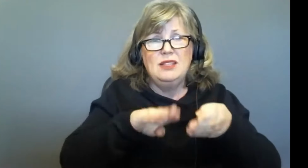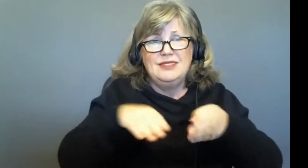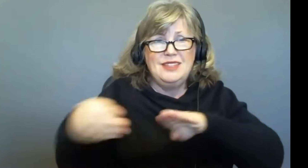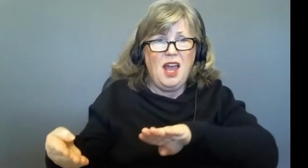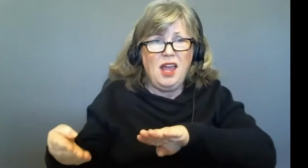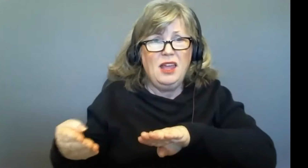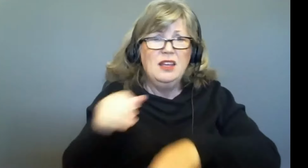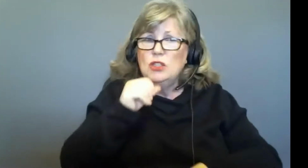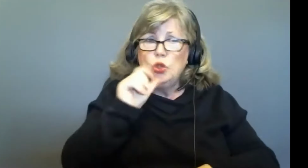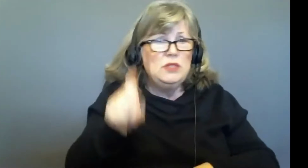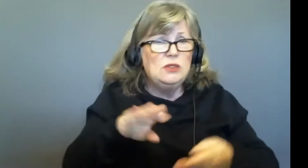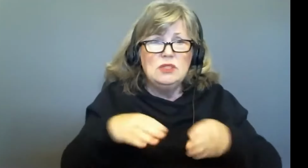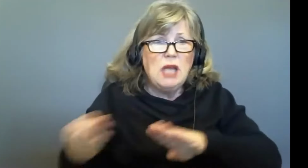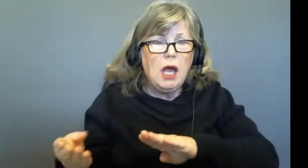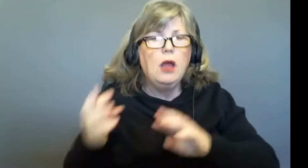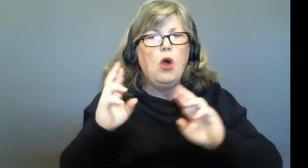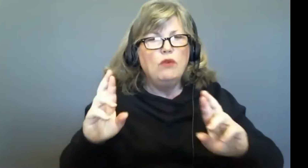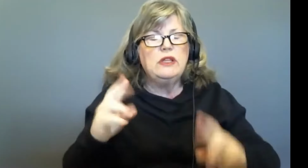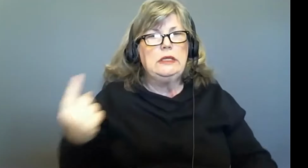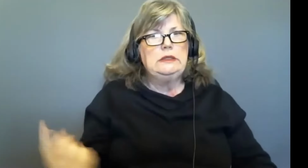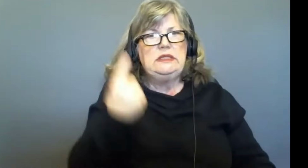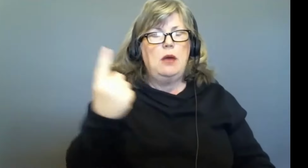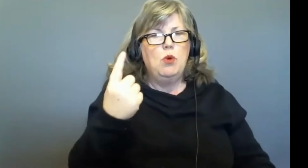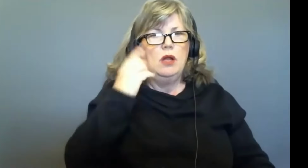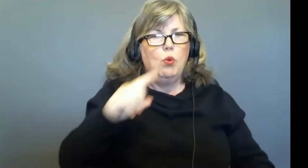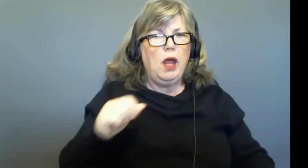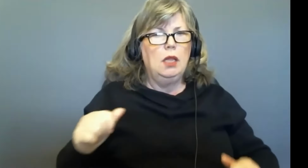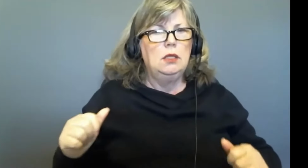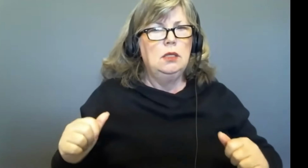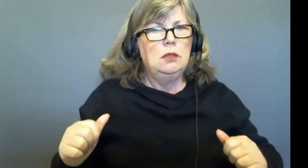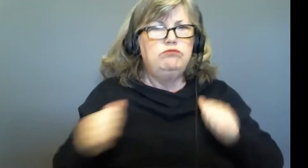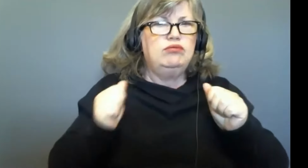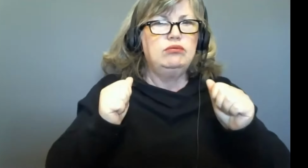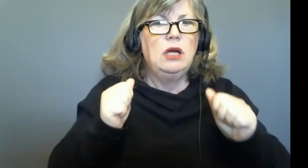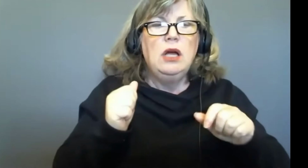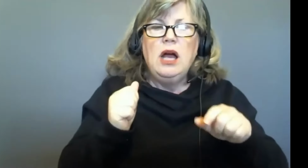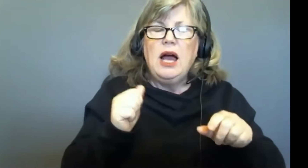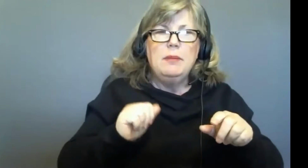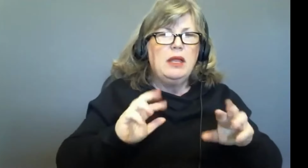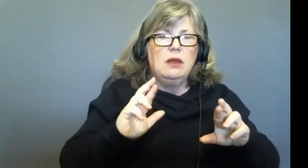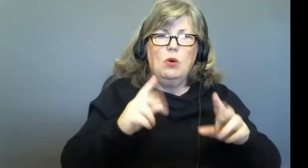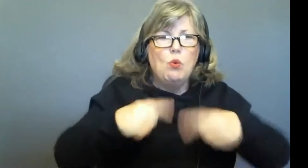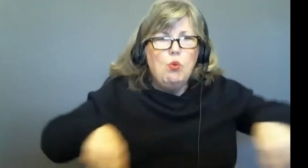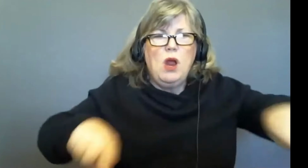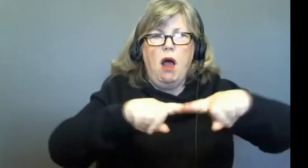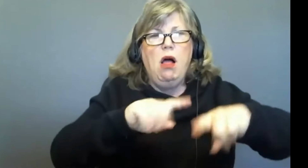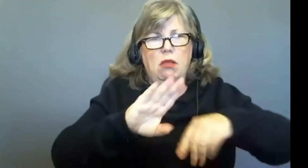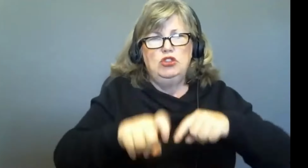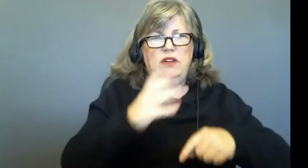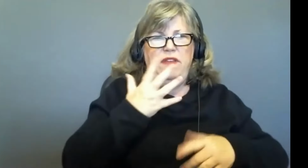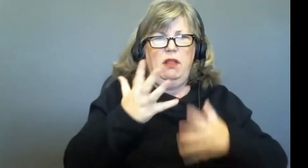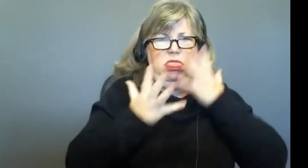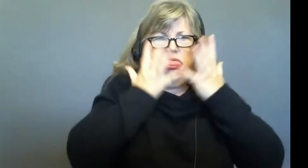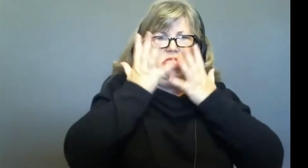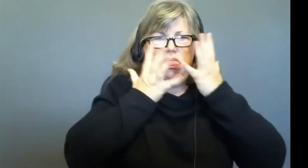something. You know, honestly, all of us should be ashamed of that as Canadians. That is just, it was unnecessary and it's wrong.